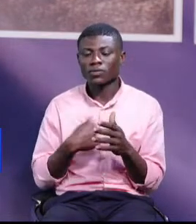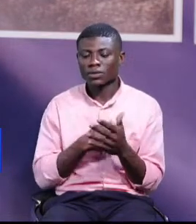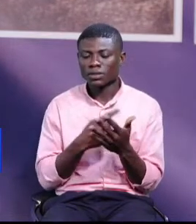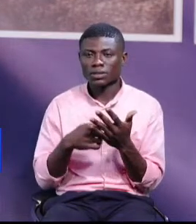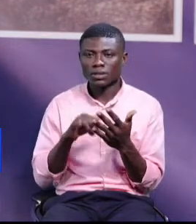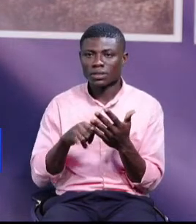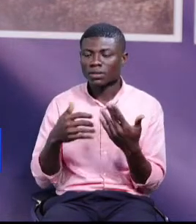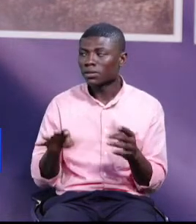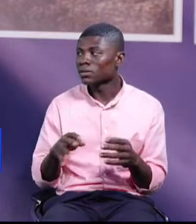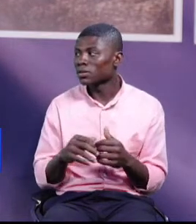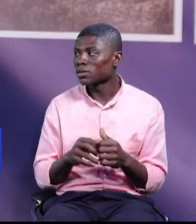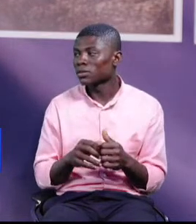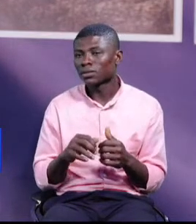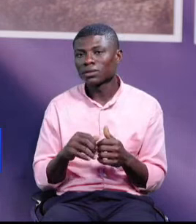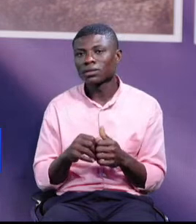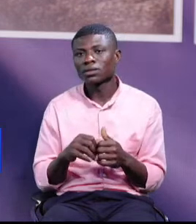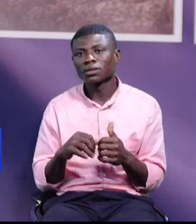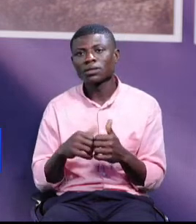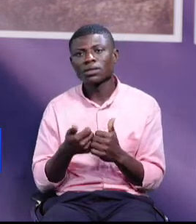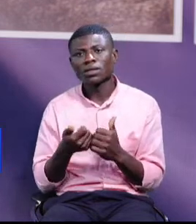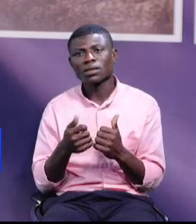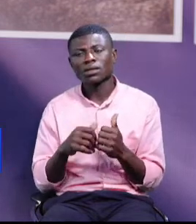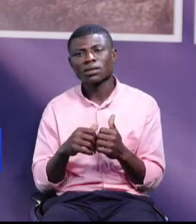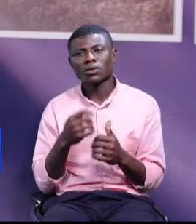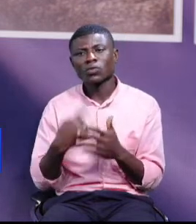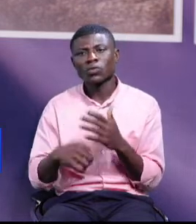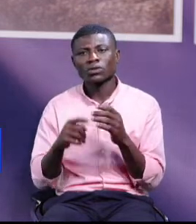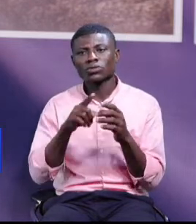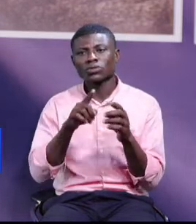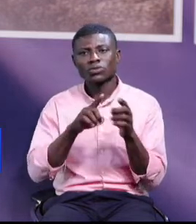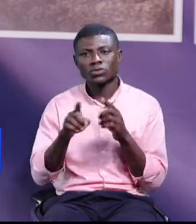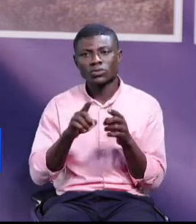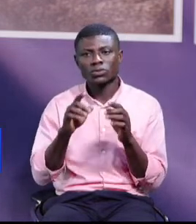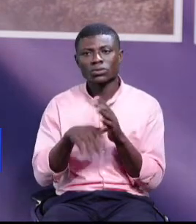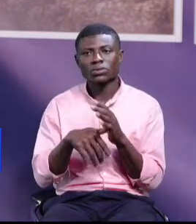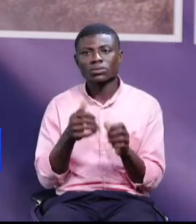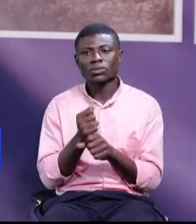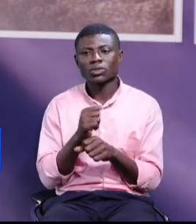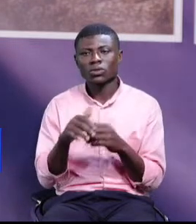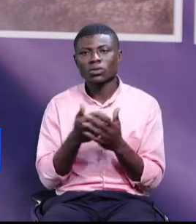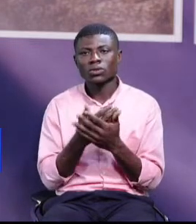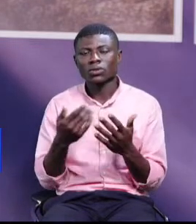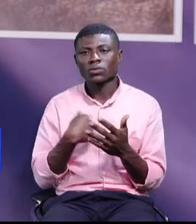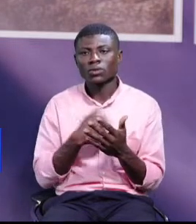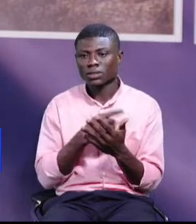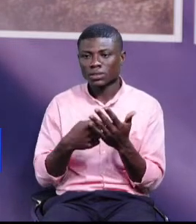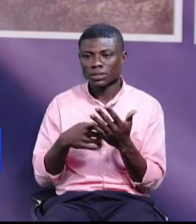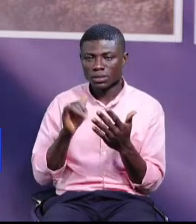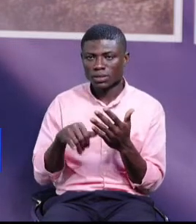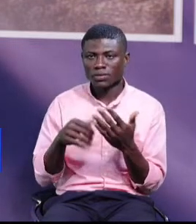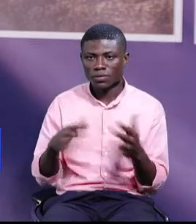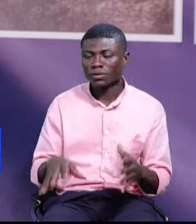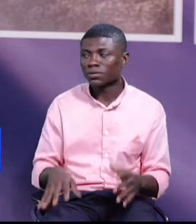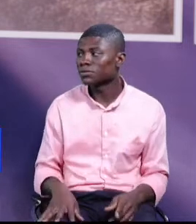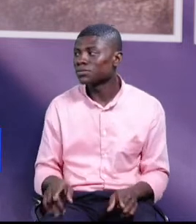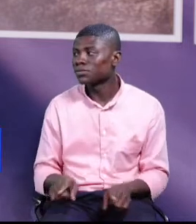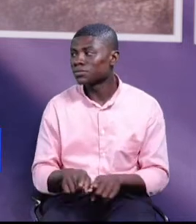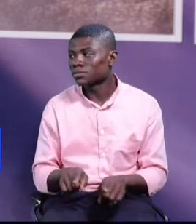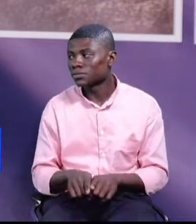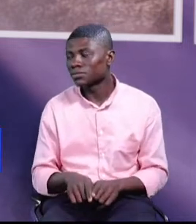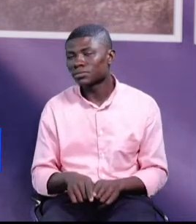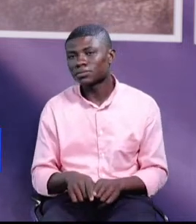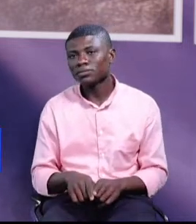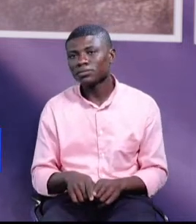that. How are you? What can you do to maneuver these hurdles? I think we've discussed that as well.